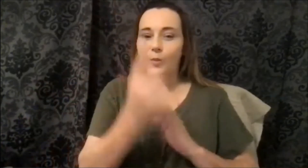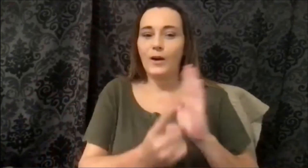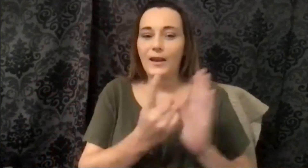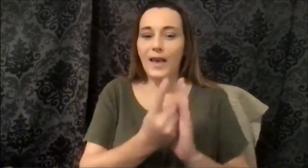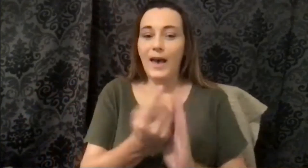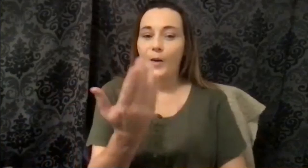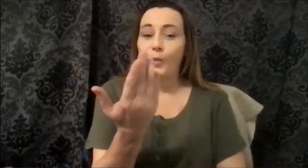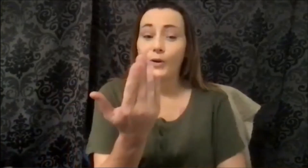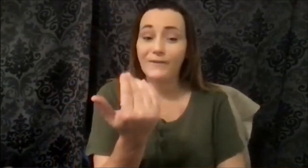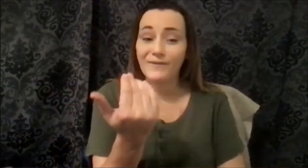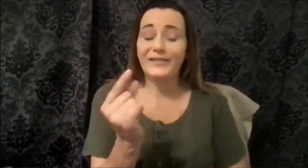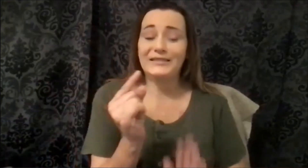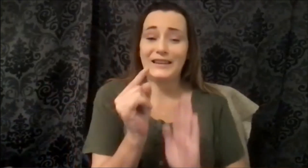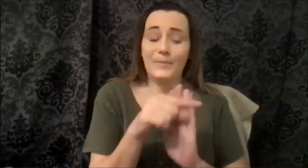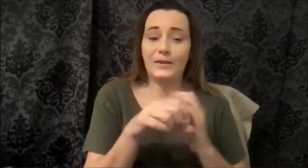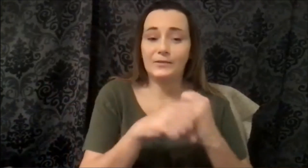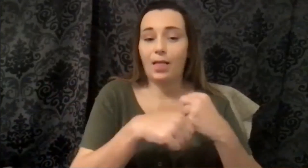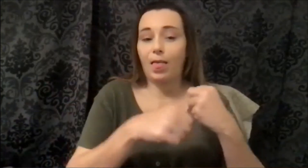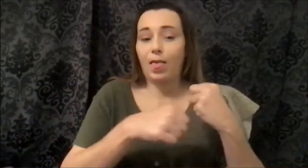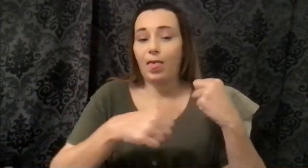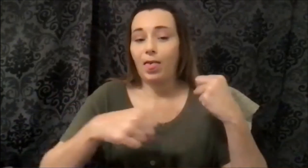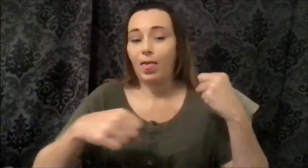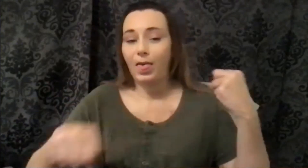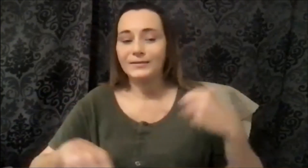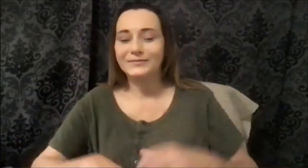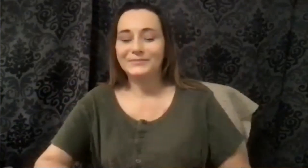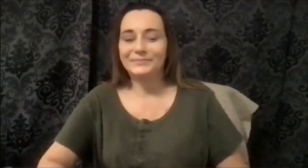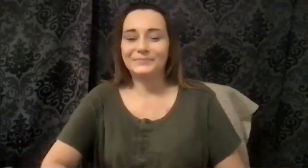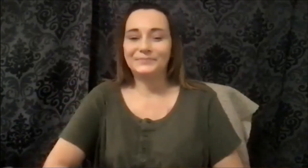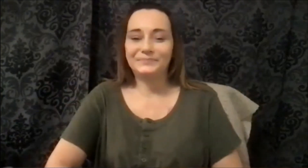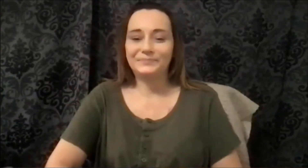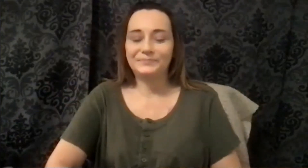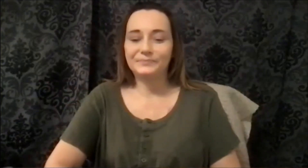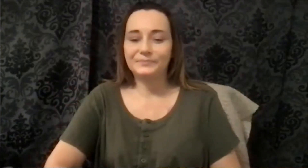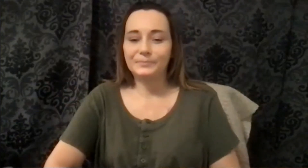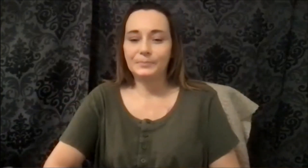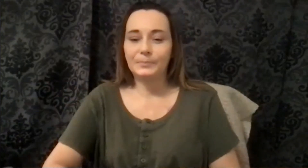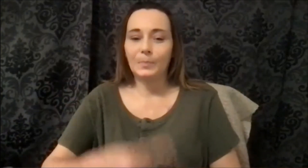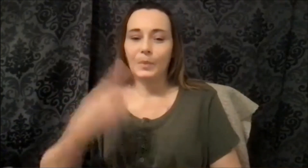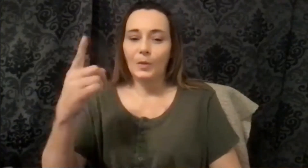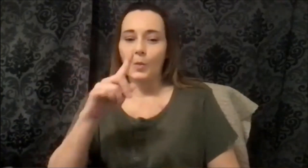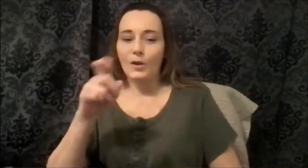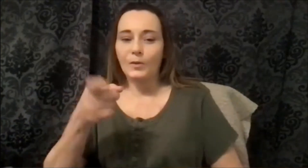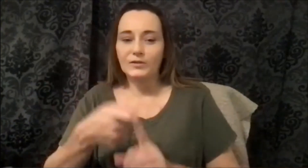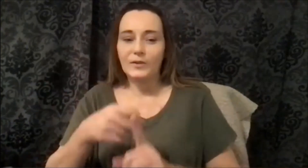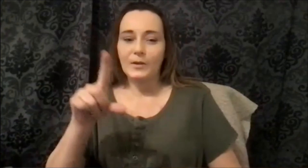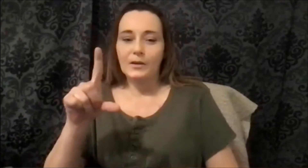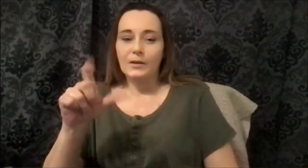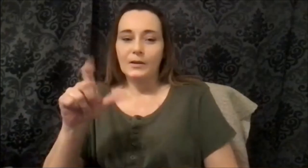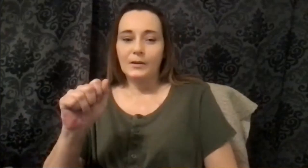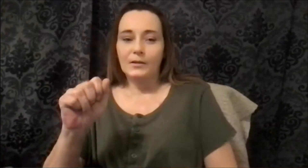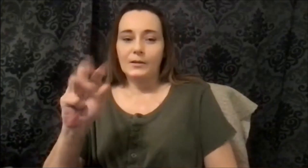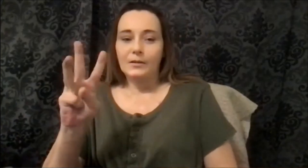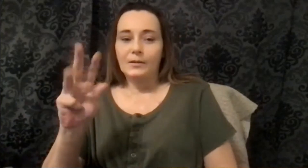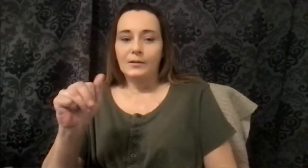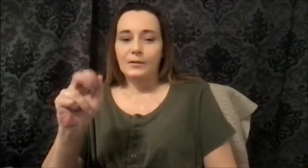tough question. Okay, go ahead. Number 5. We have one question from LaWanda. LaWanda, go ahead. Ask a